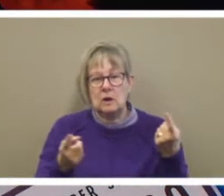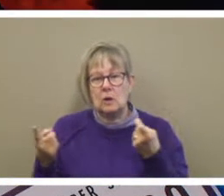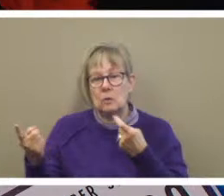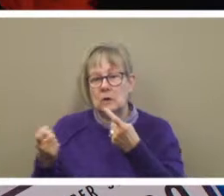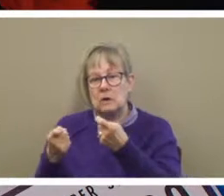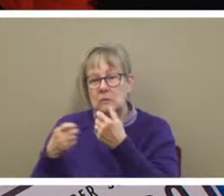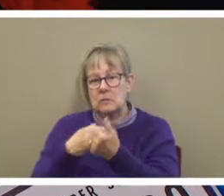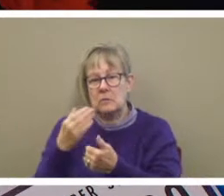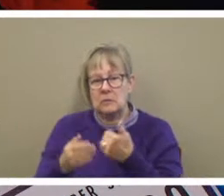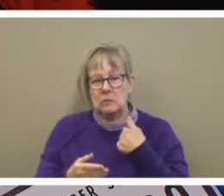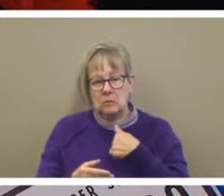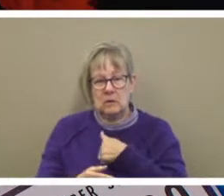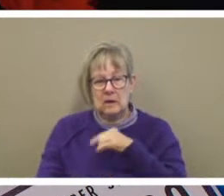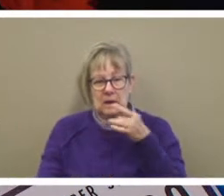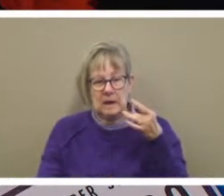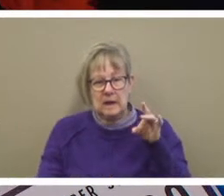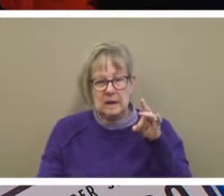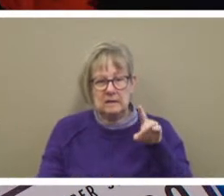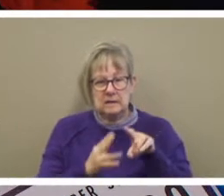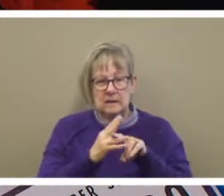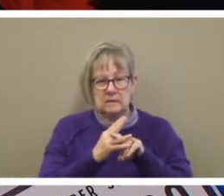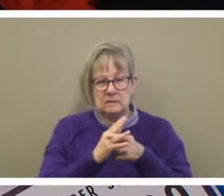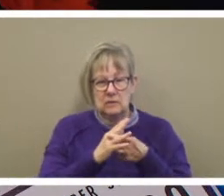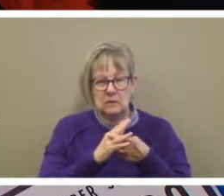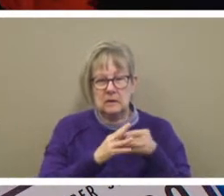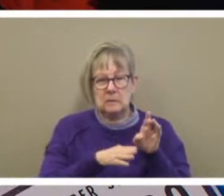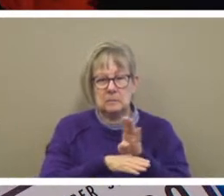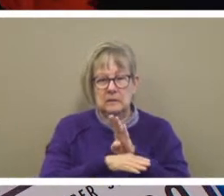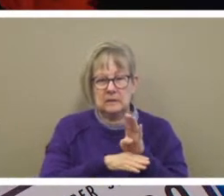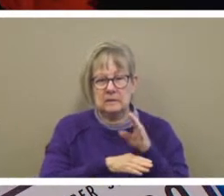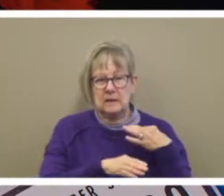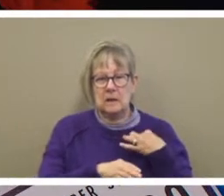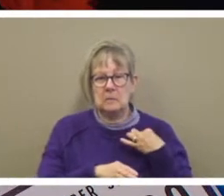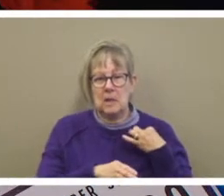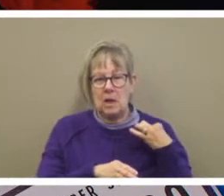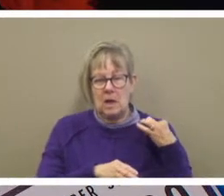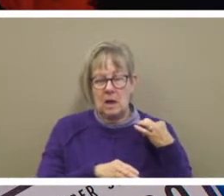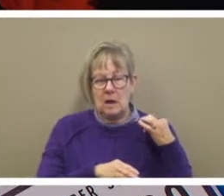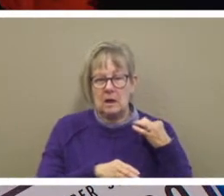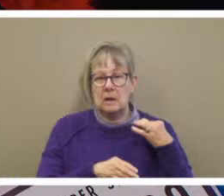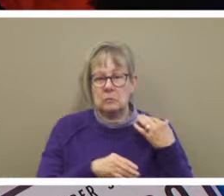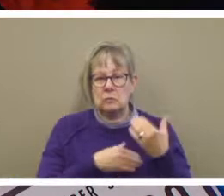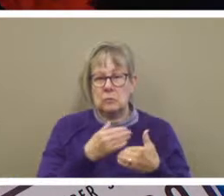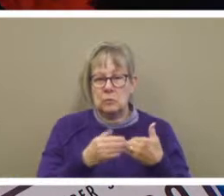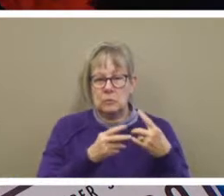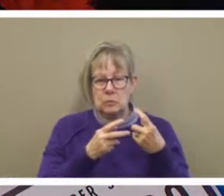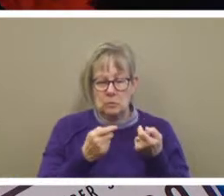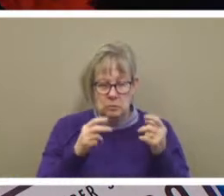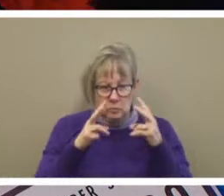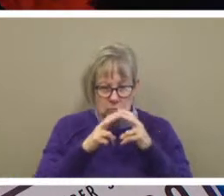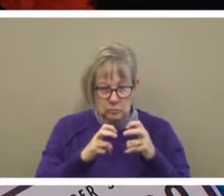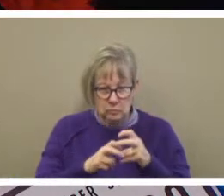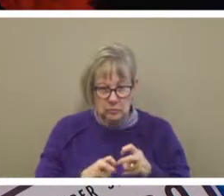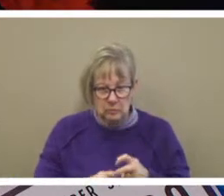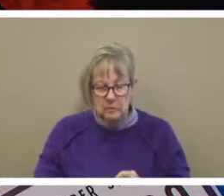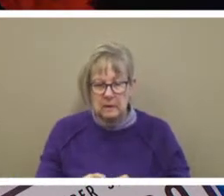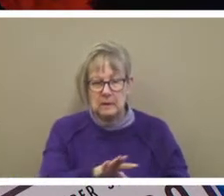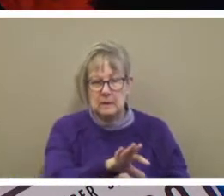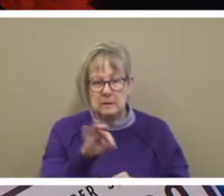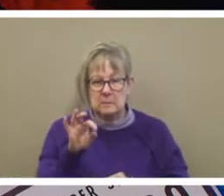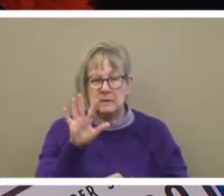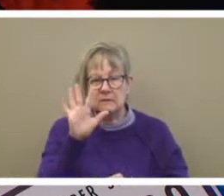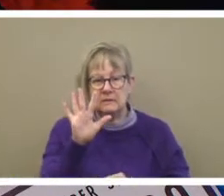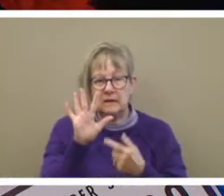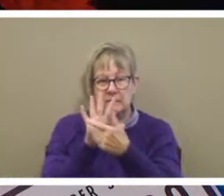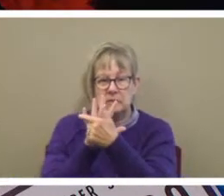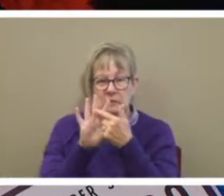had 18 startups apply to participate in the program. They went through a screening process and 5 were selected. Those 5